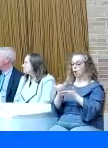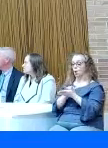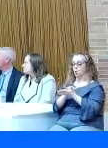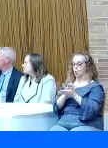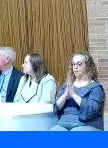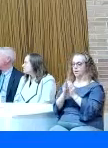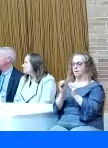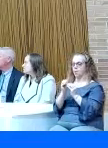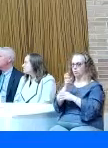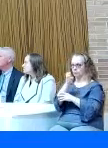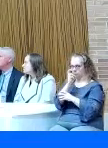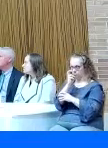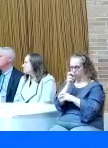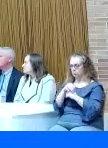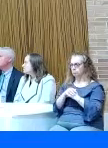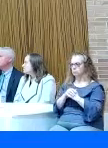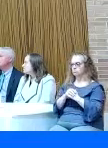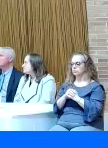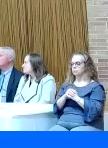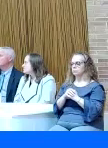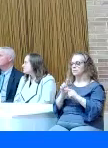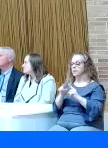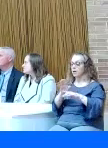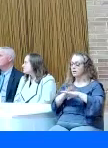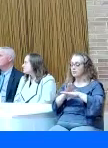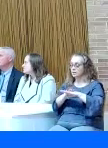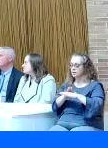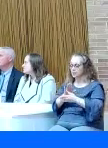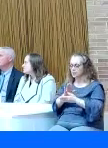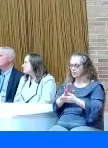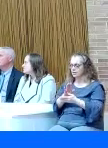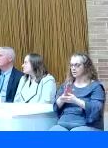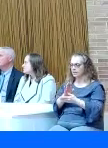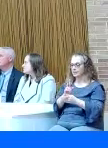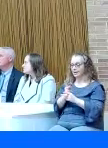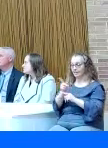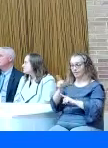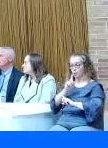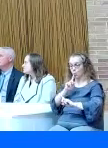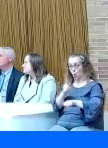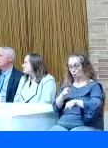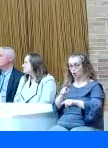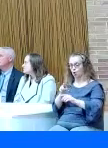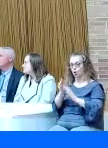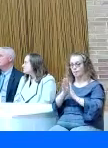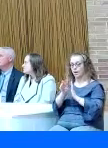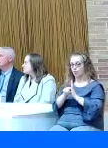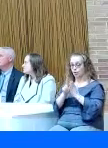Clean Slate but be very careful that when you order a criminal background